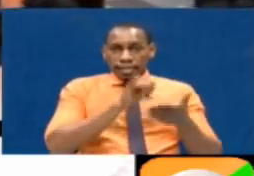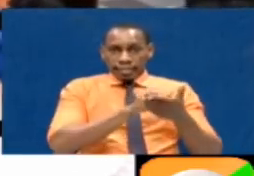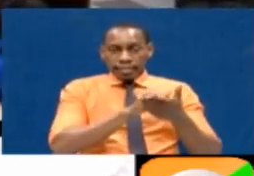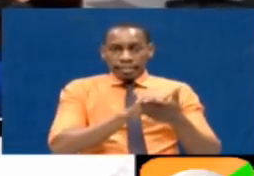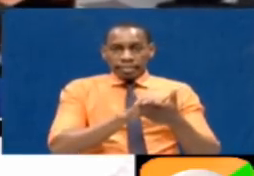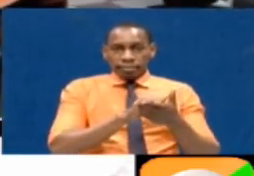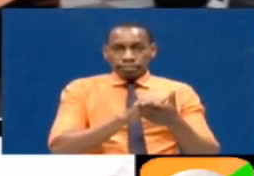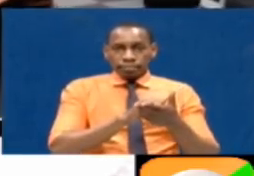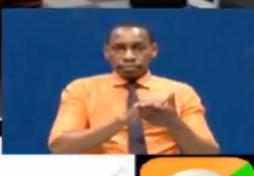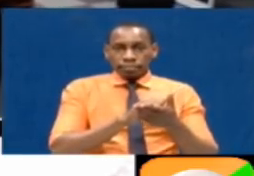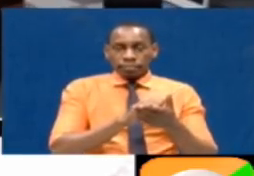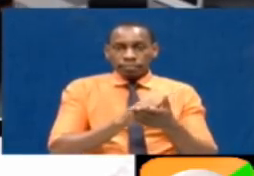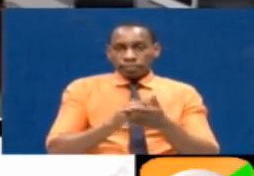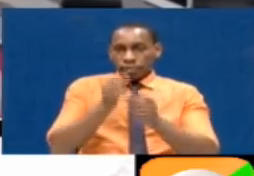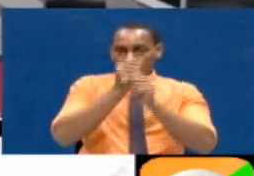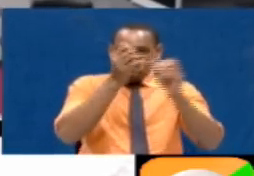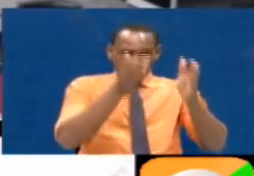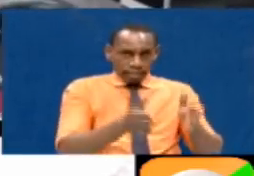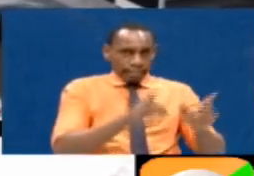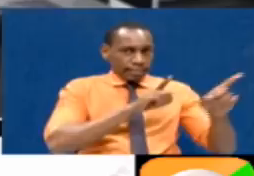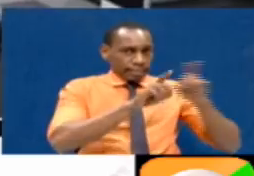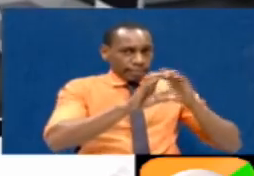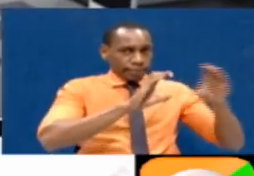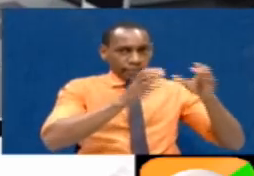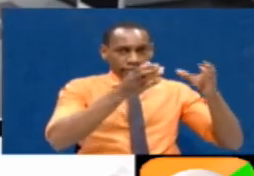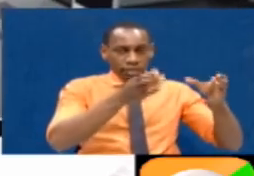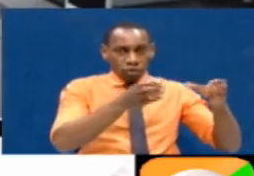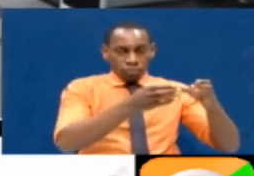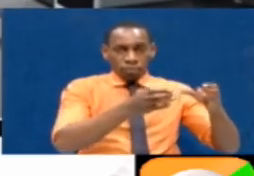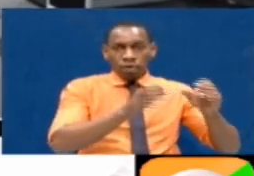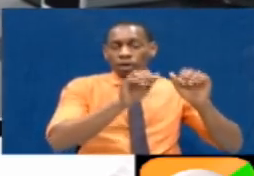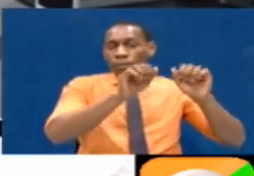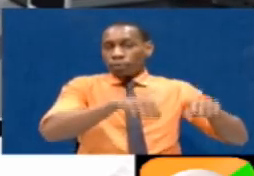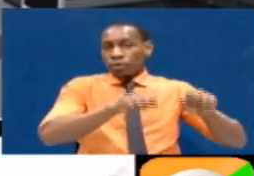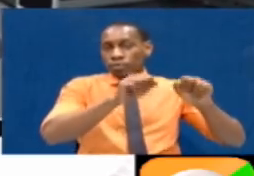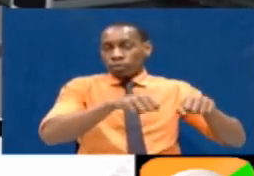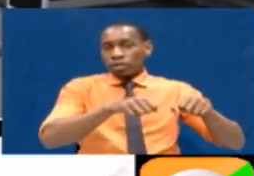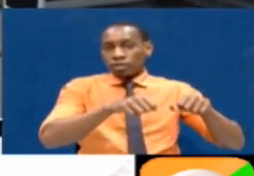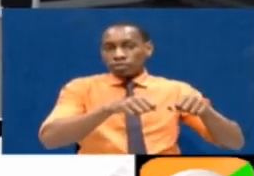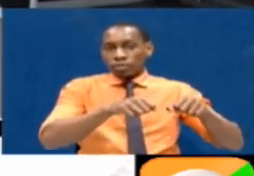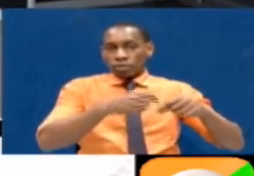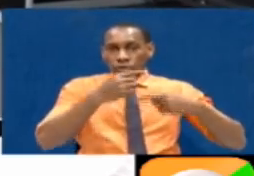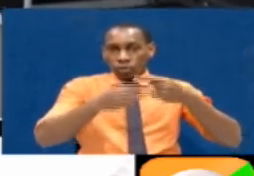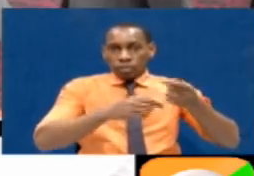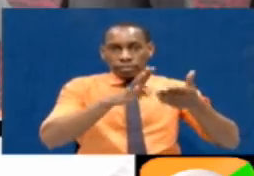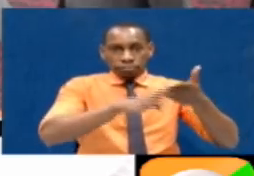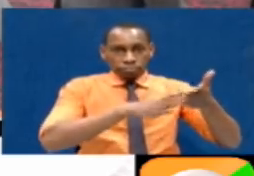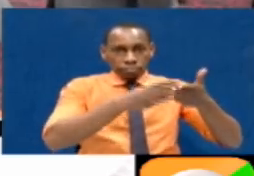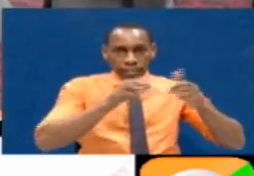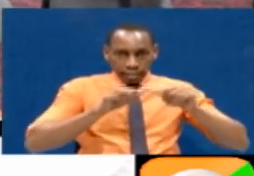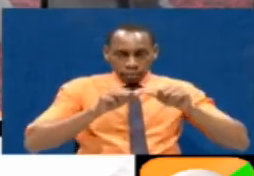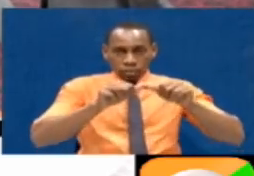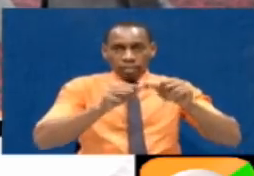our employees can be able to keep our network going,